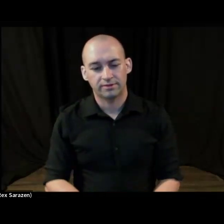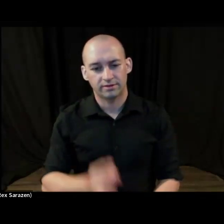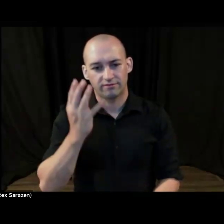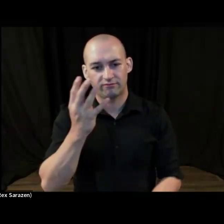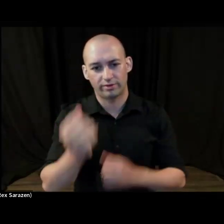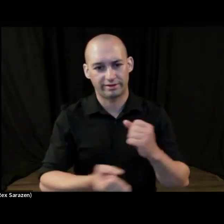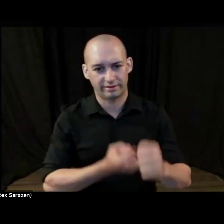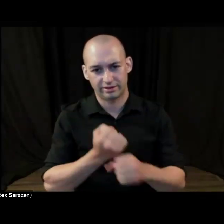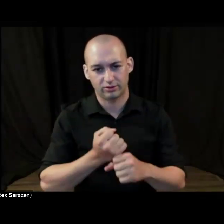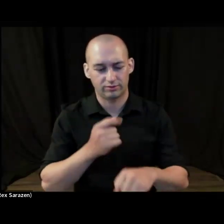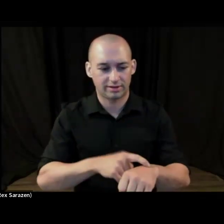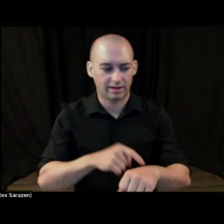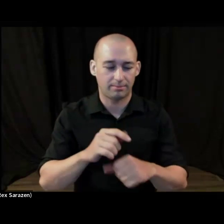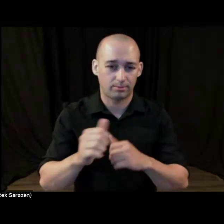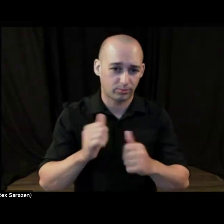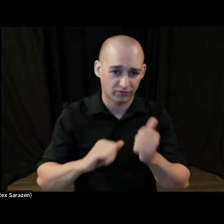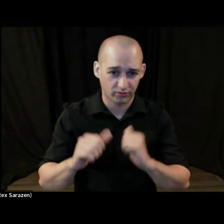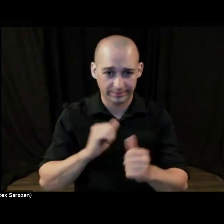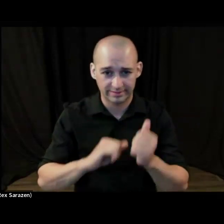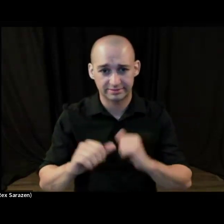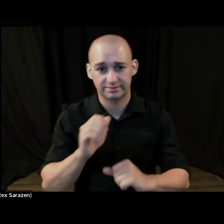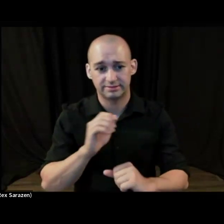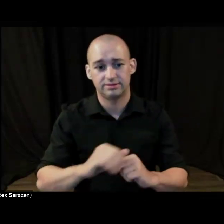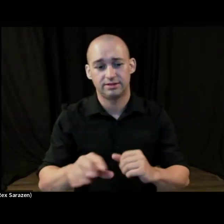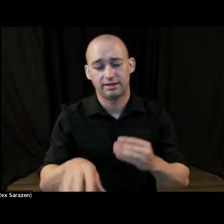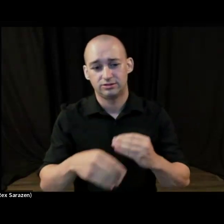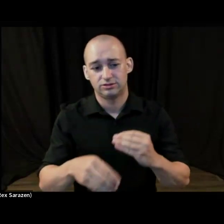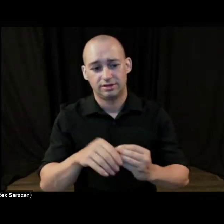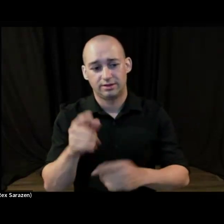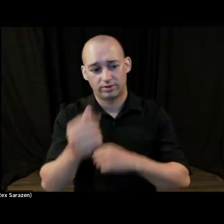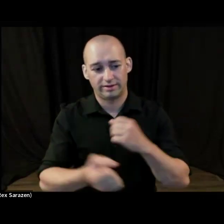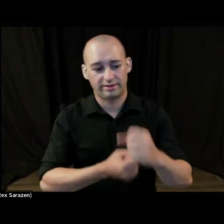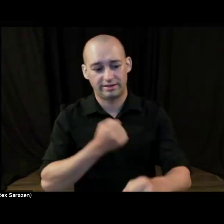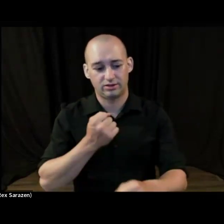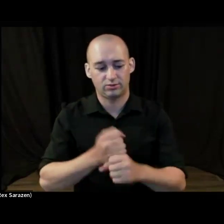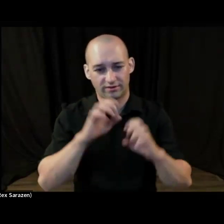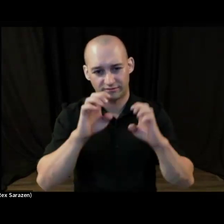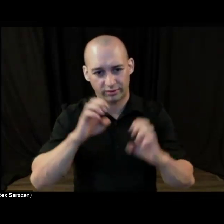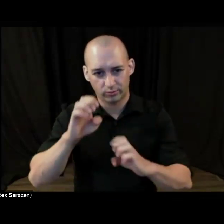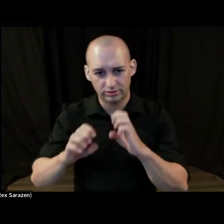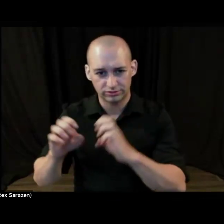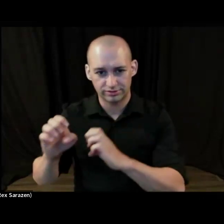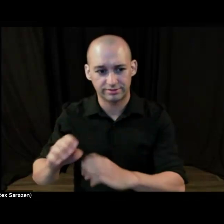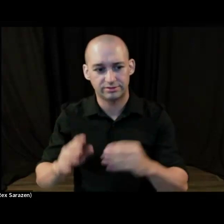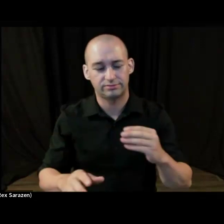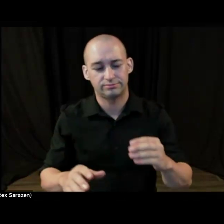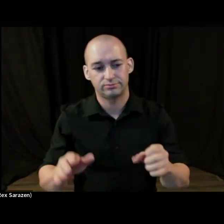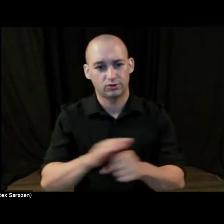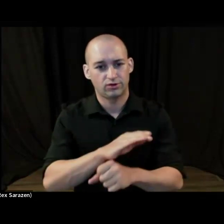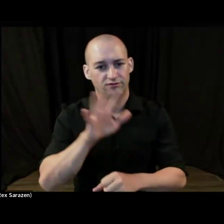of performance with an additional year of program evaluation requirement. So that's, a total of 5 years